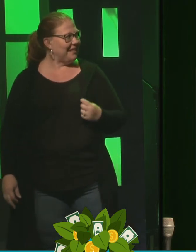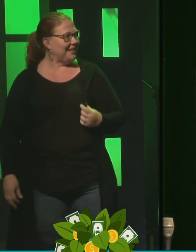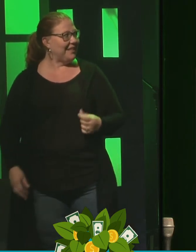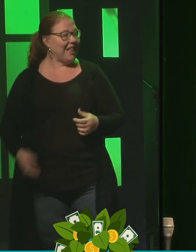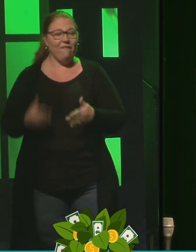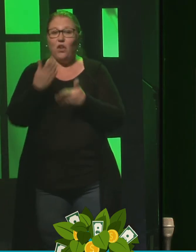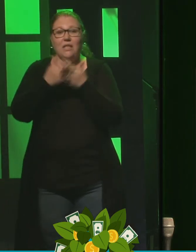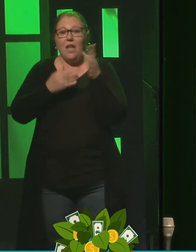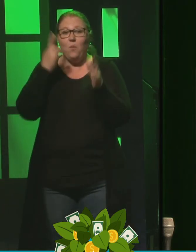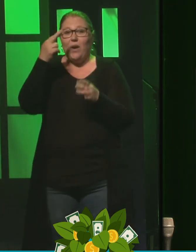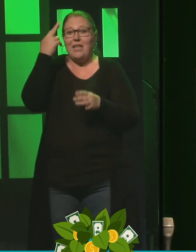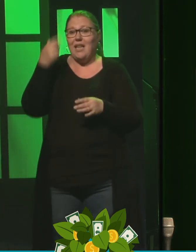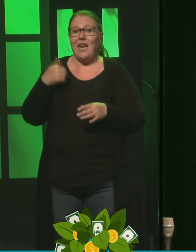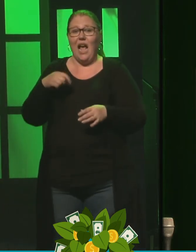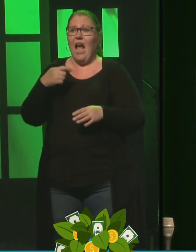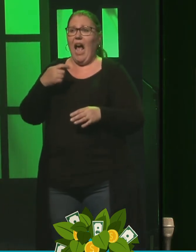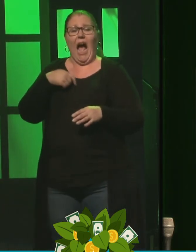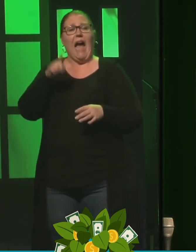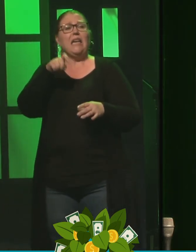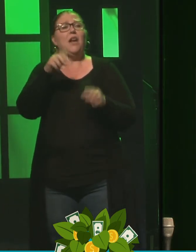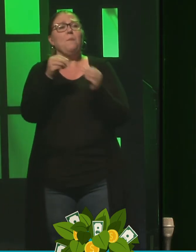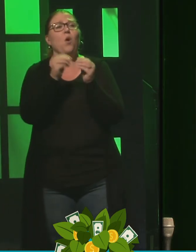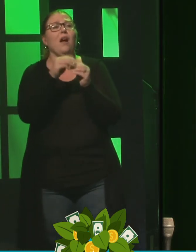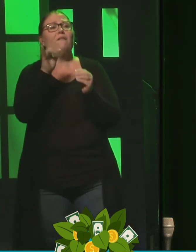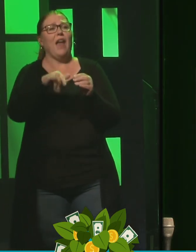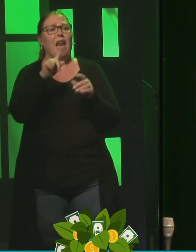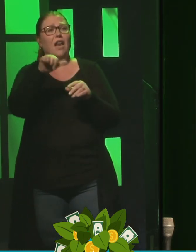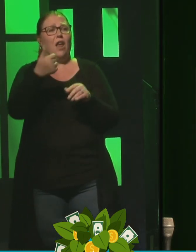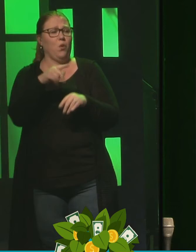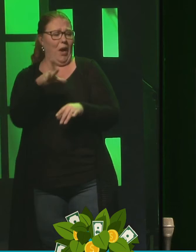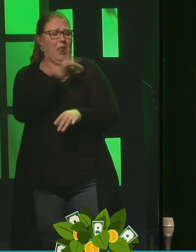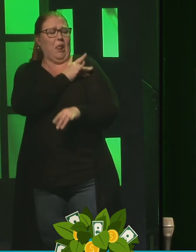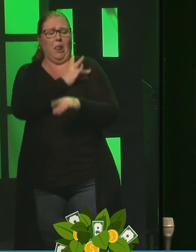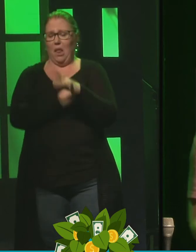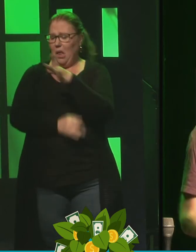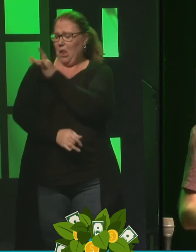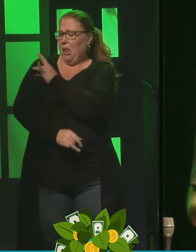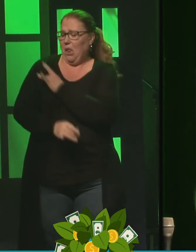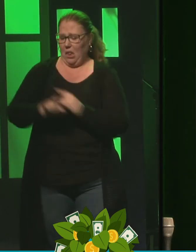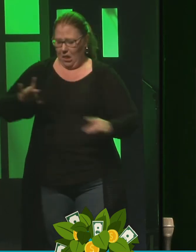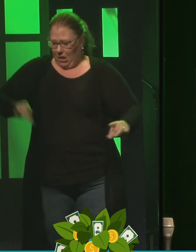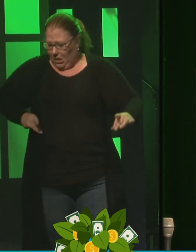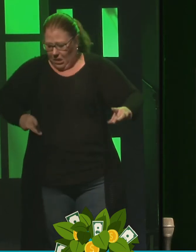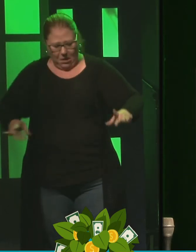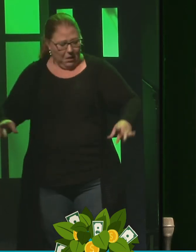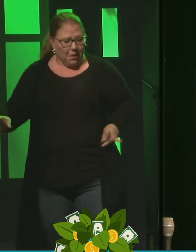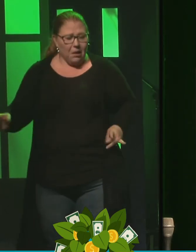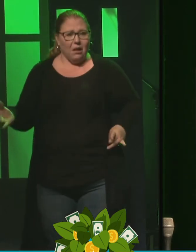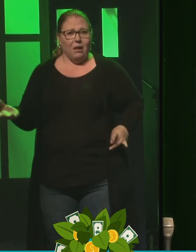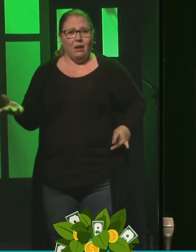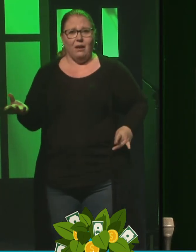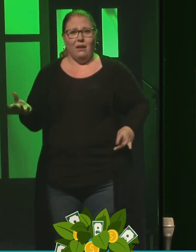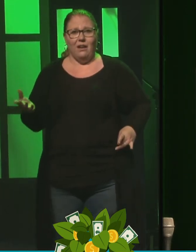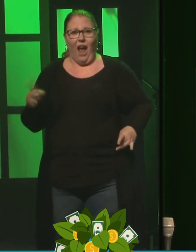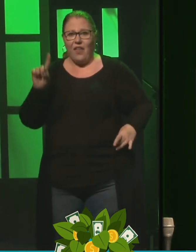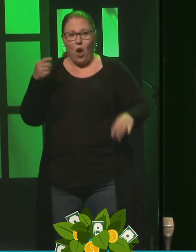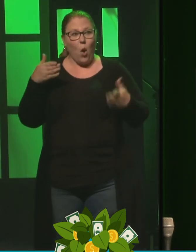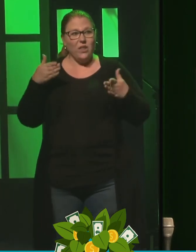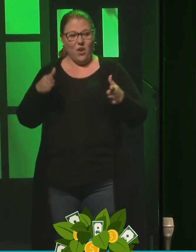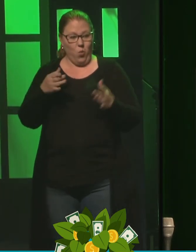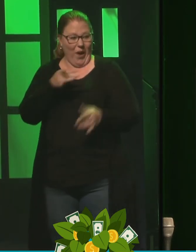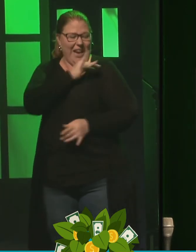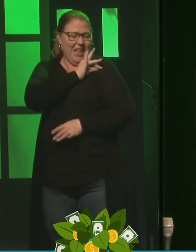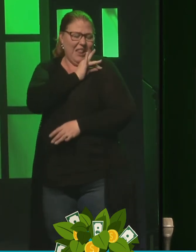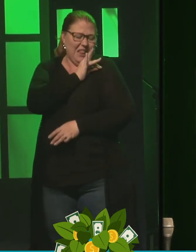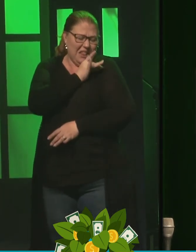And for some reason, we're like, I need more of this. Put another one here and another one here. And the only way to get rid of it is to